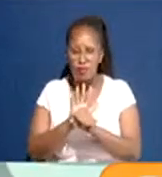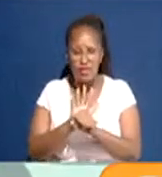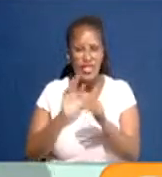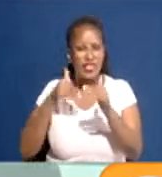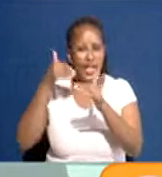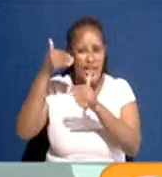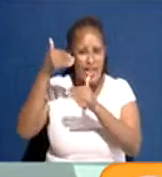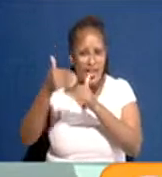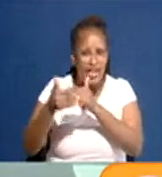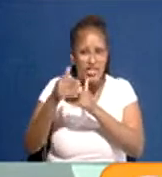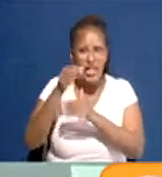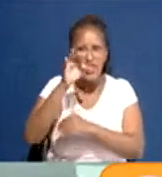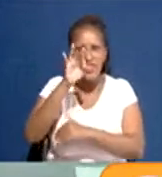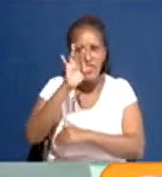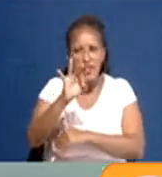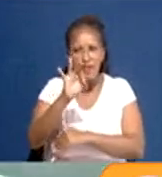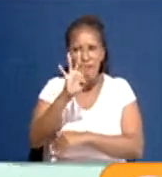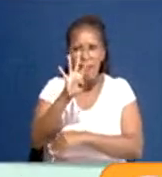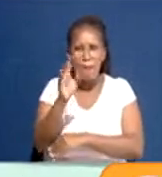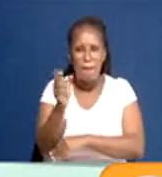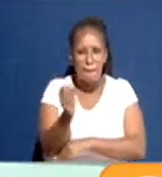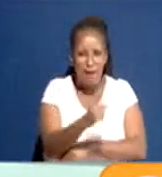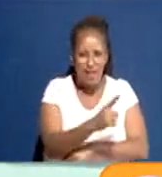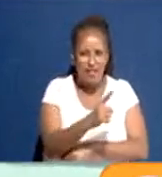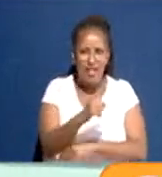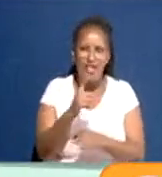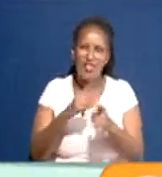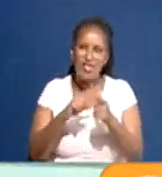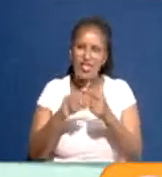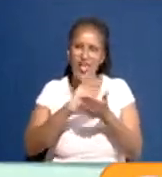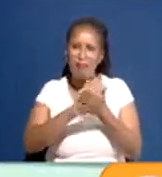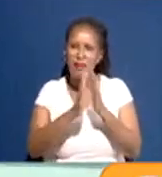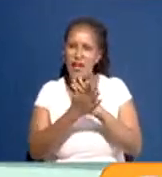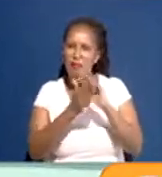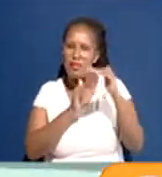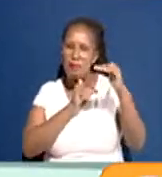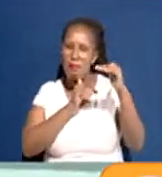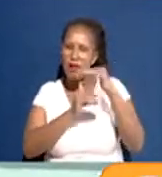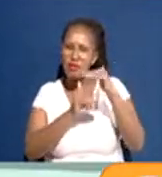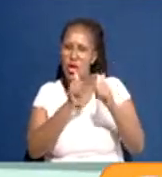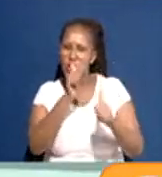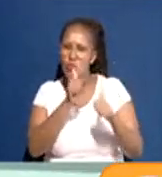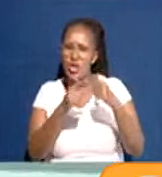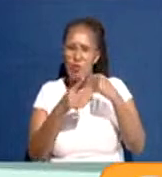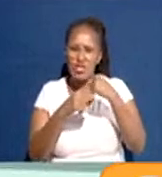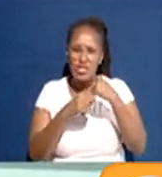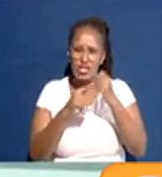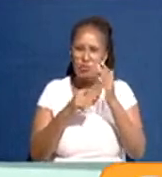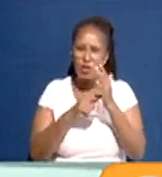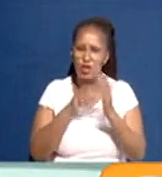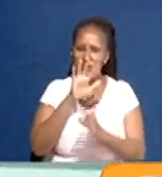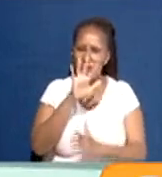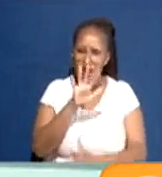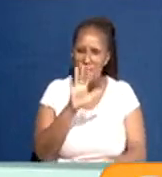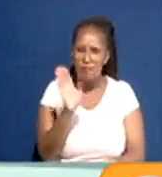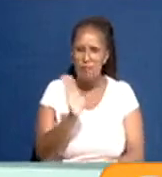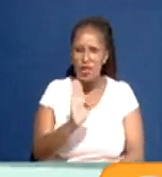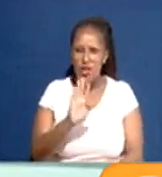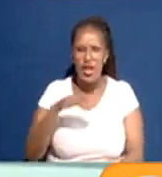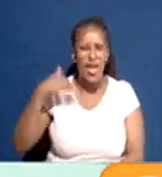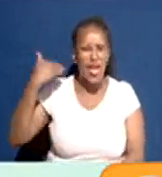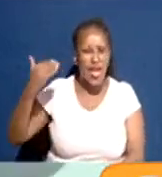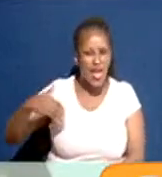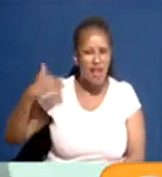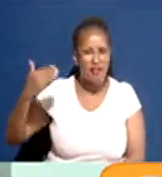next 3-4 months, it is going to be the maximum, which is going to be 6.5 billion shillings every